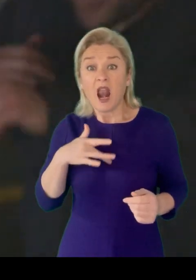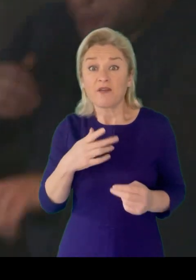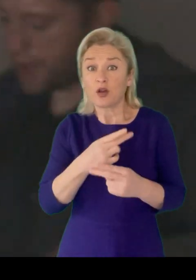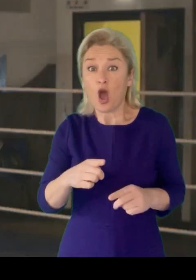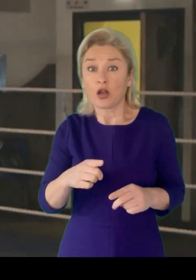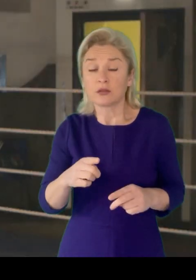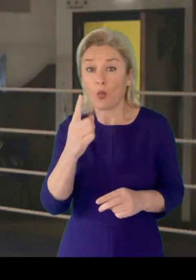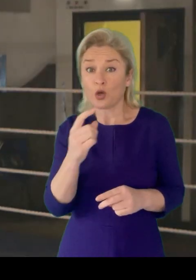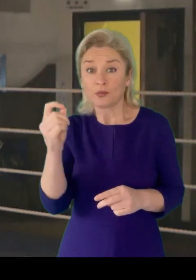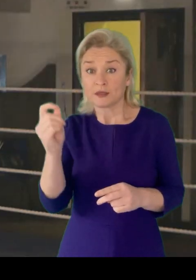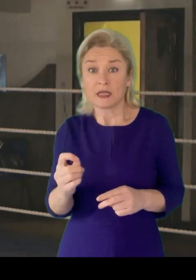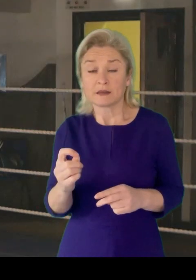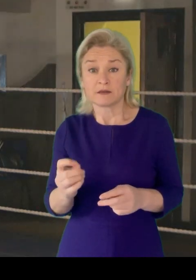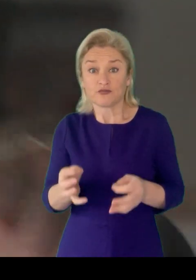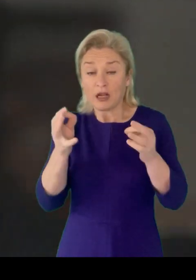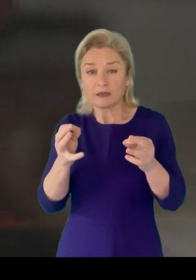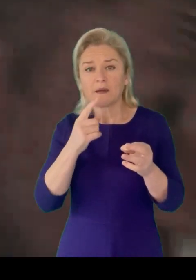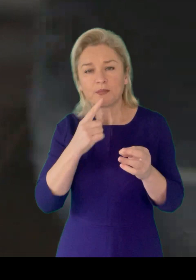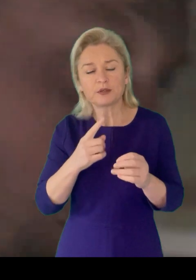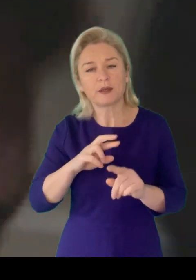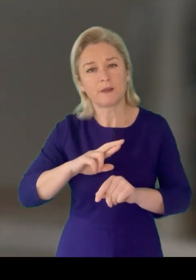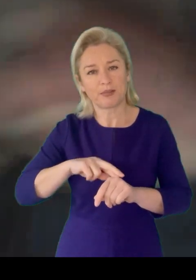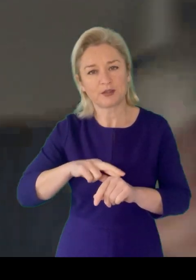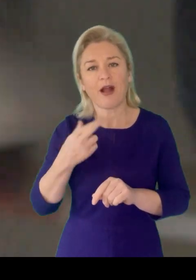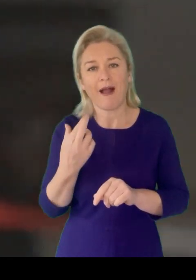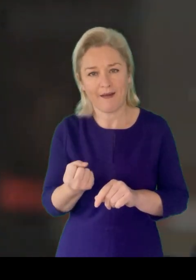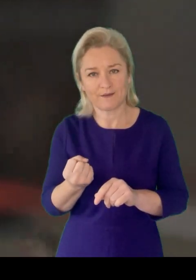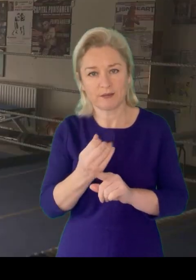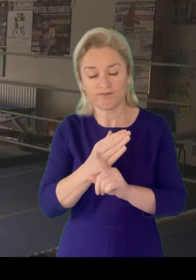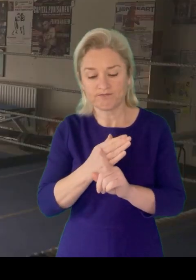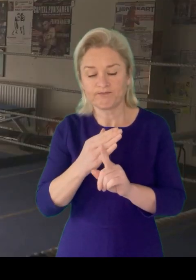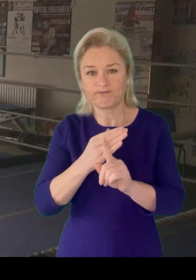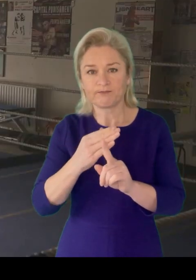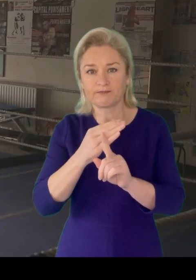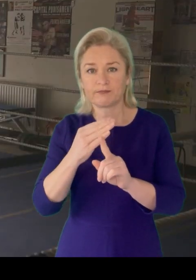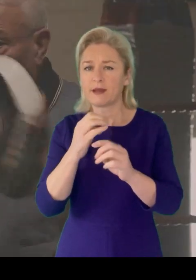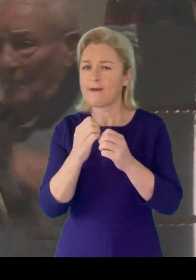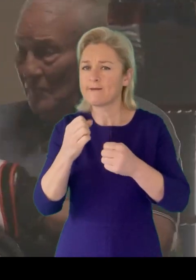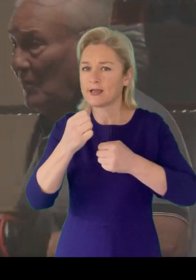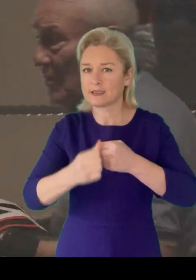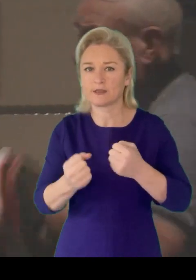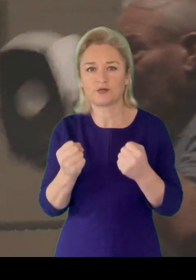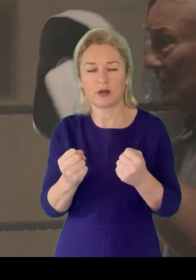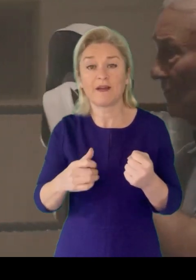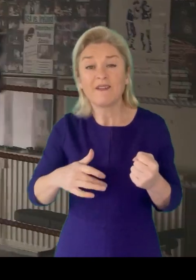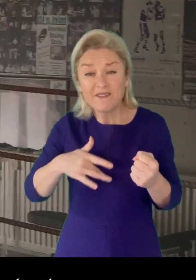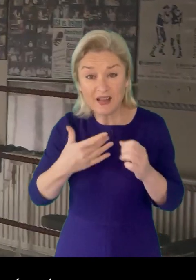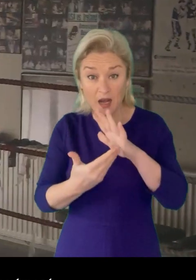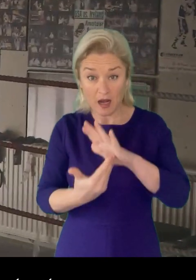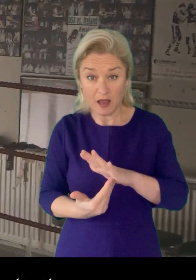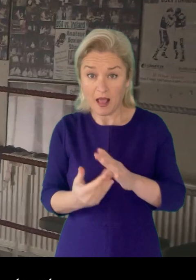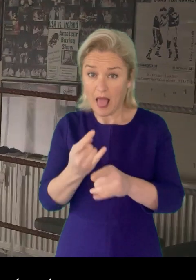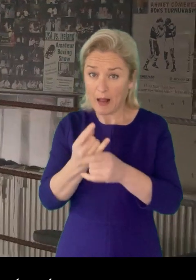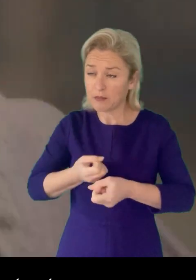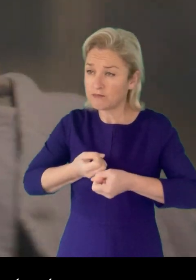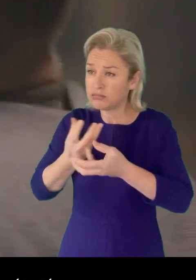I'm not saying life's great all the time, but I'm a lot better. And I'm getting stronger every day. If